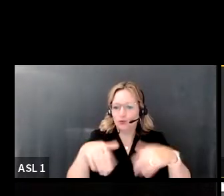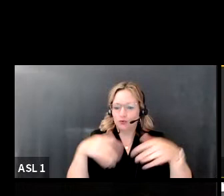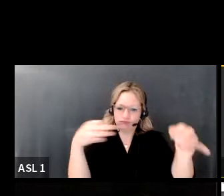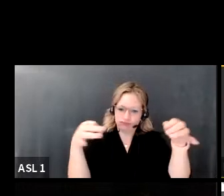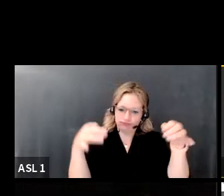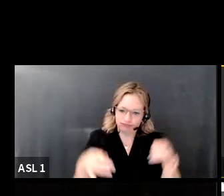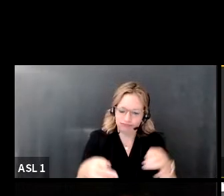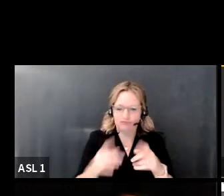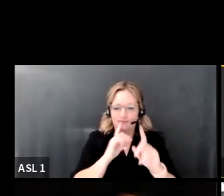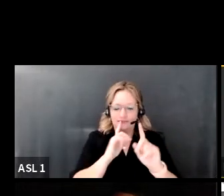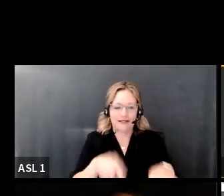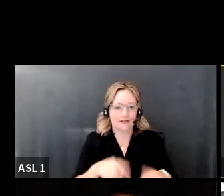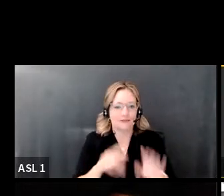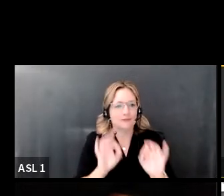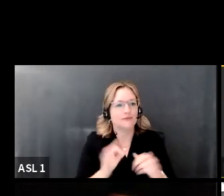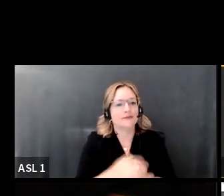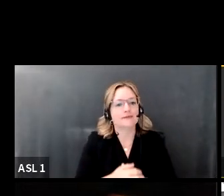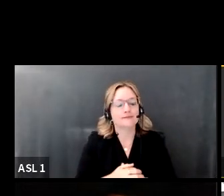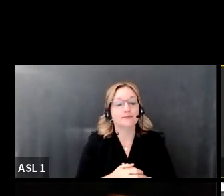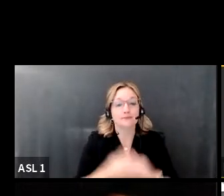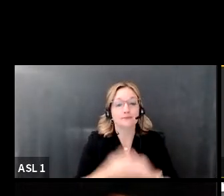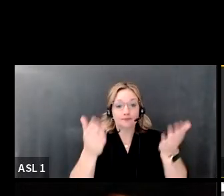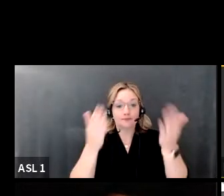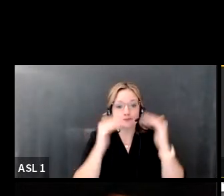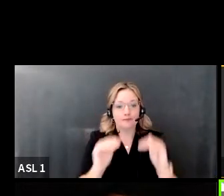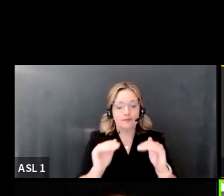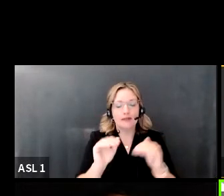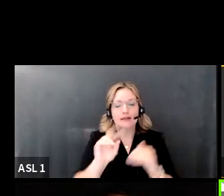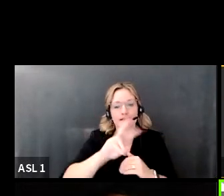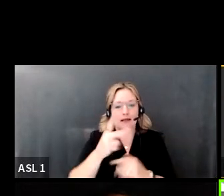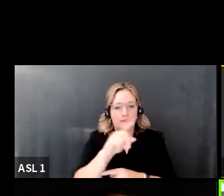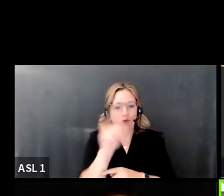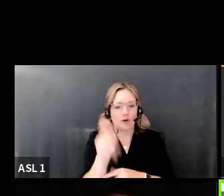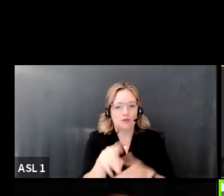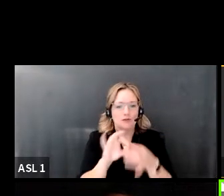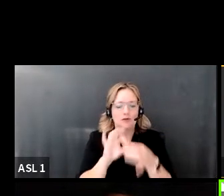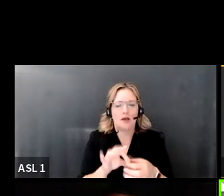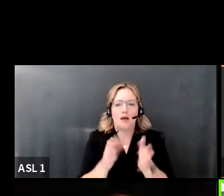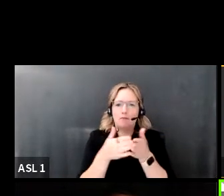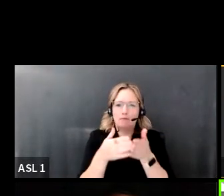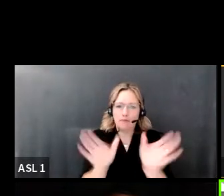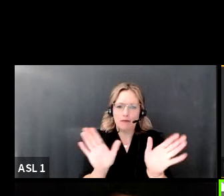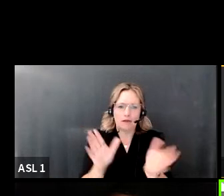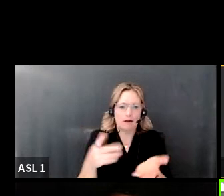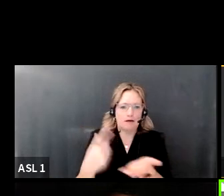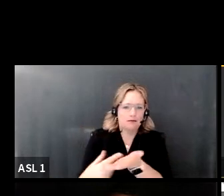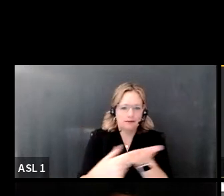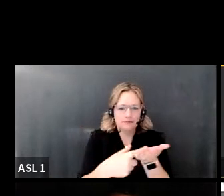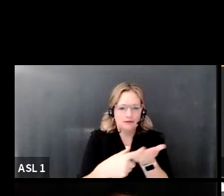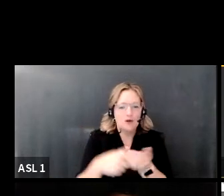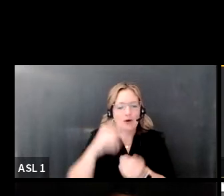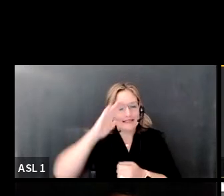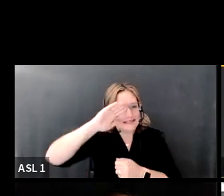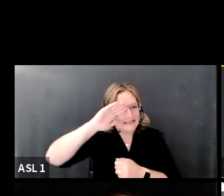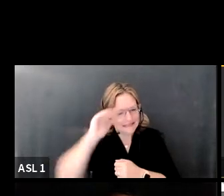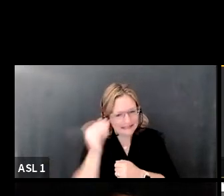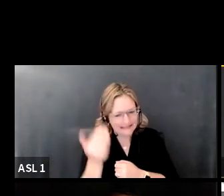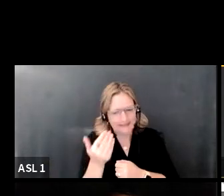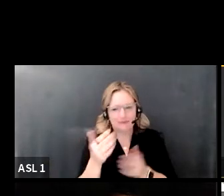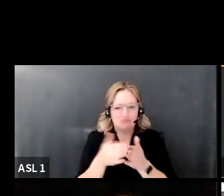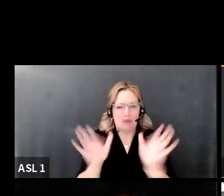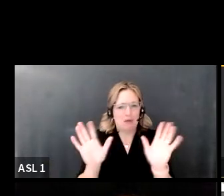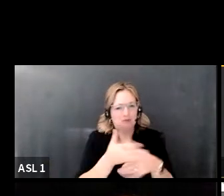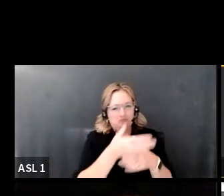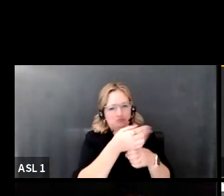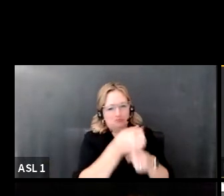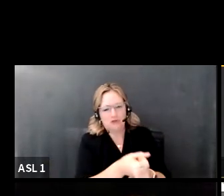question i have about the public consultation um so public trust has been eroded distrust of